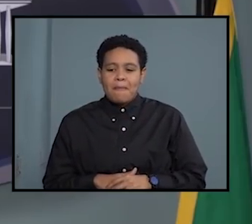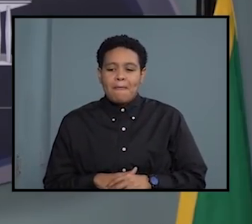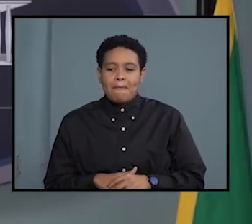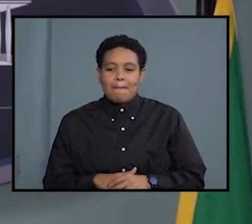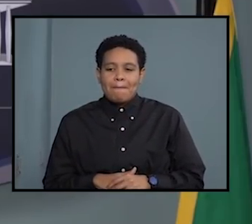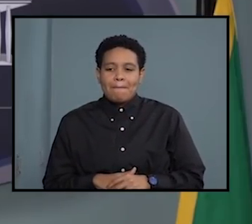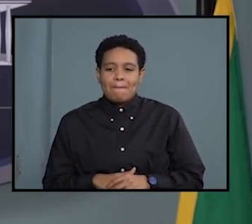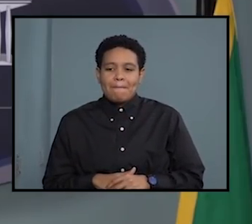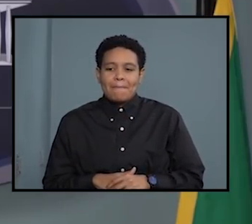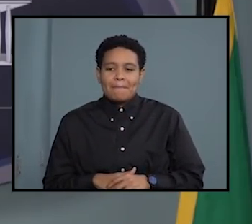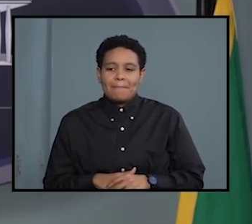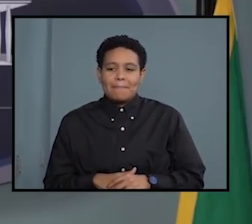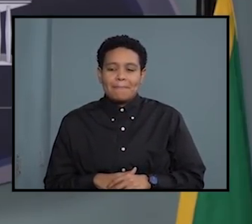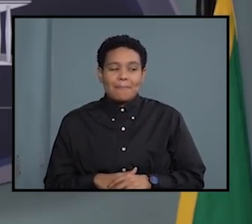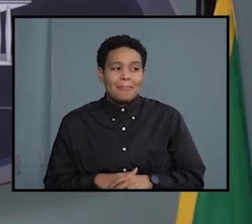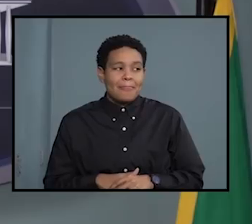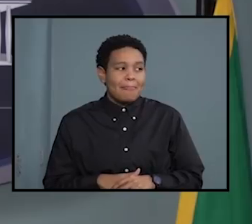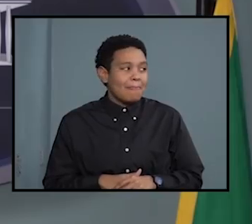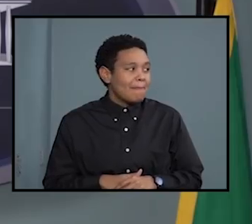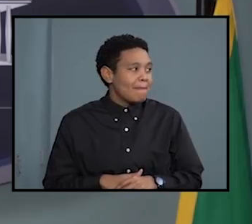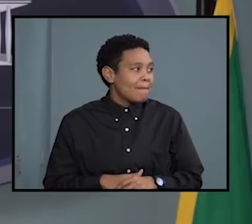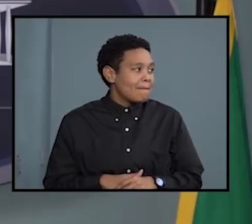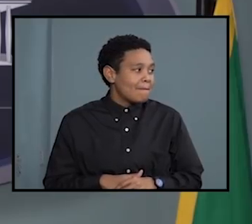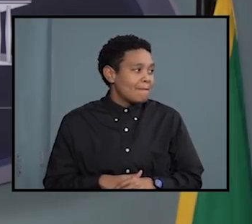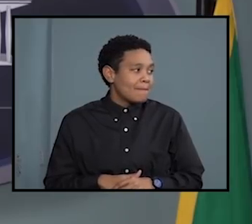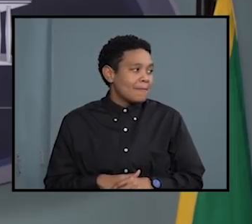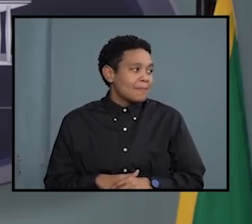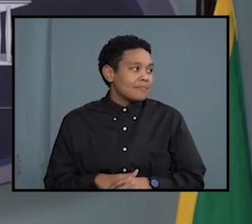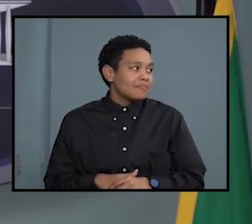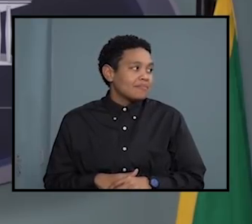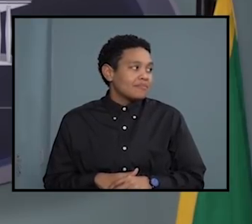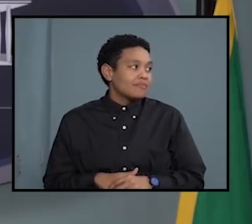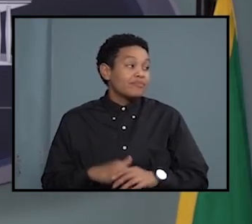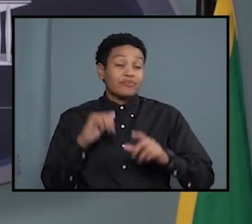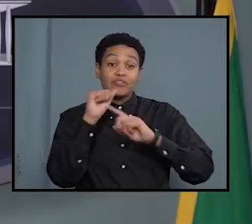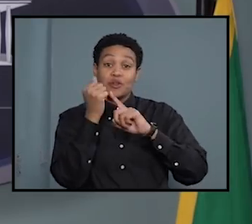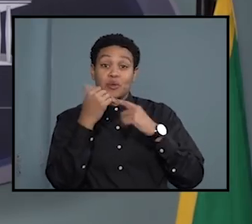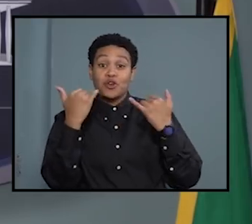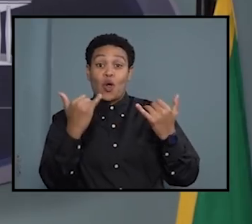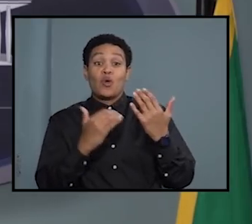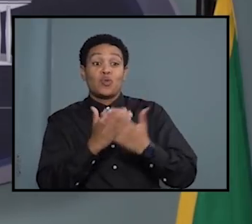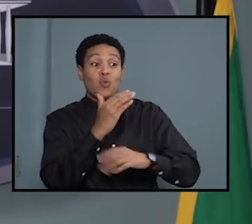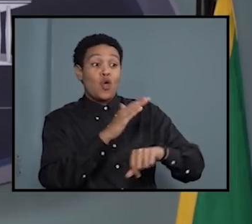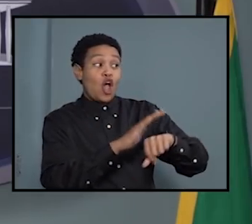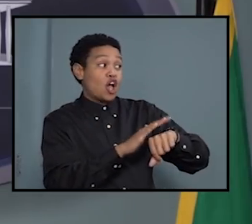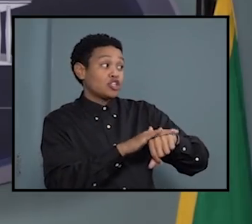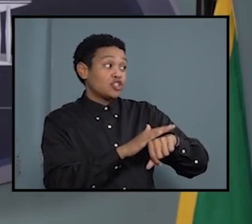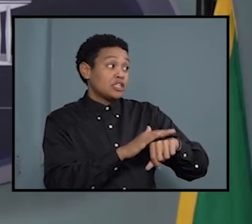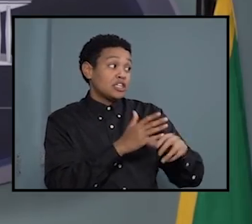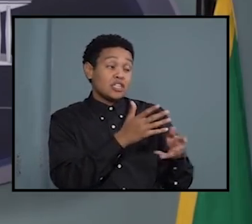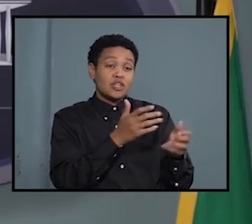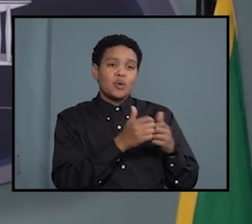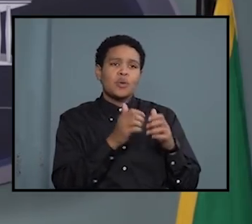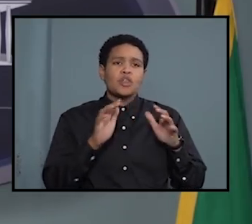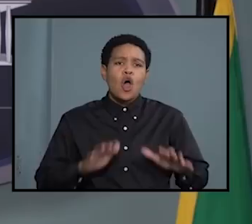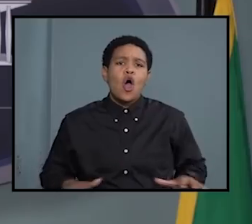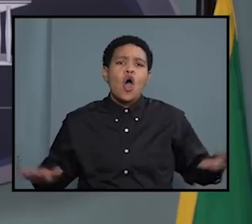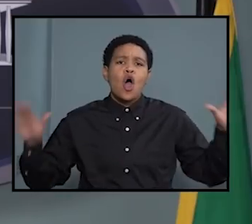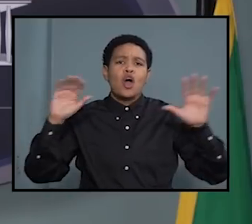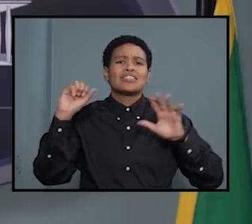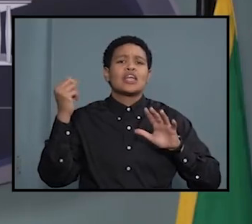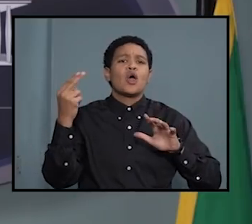The situation now is one where, through consultation with all